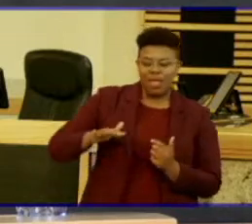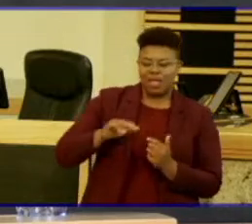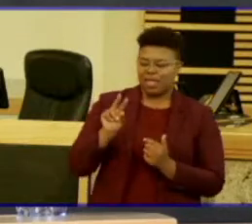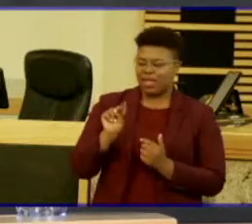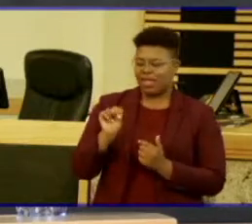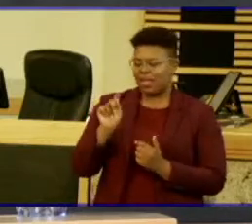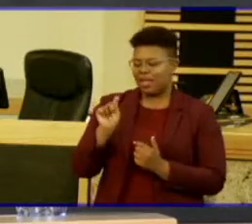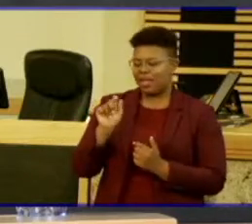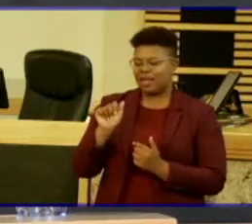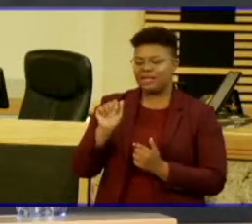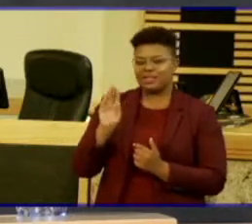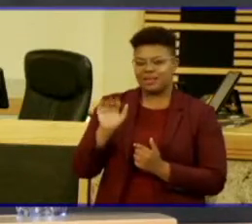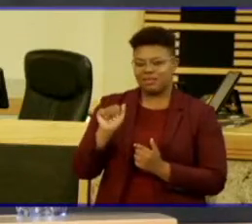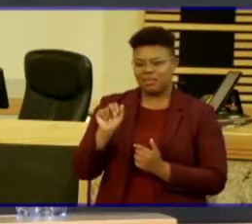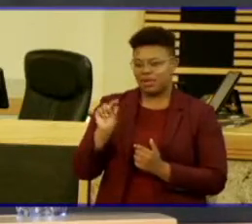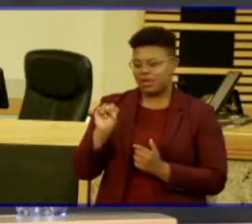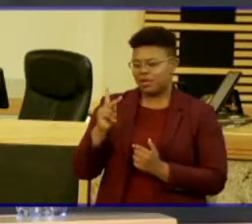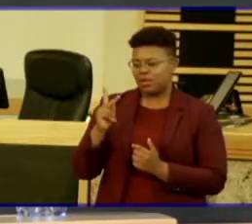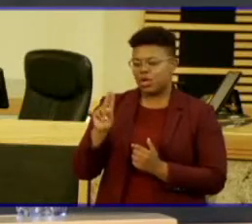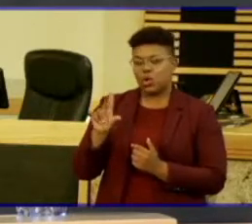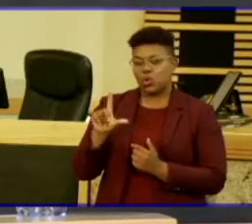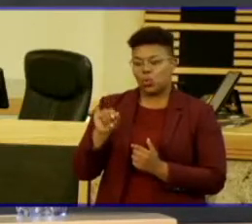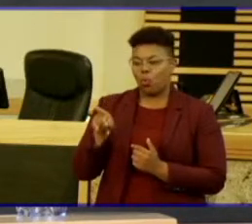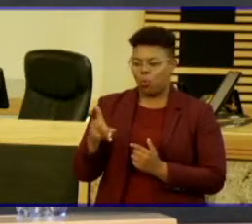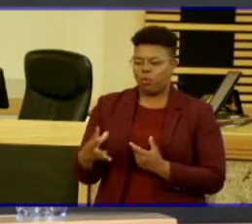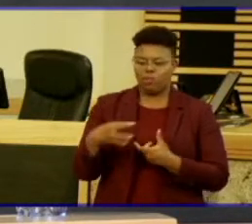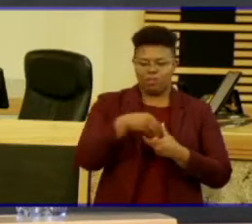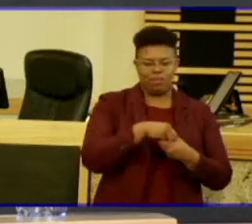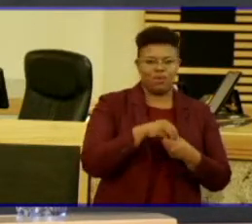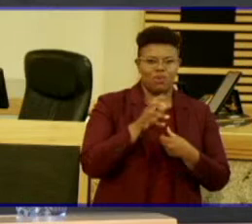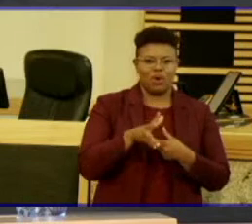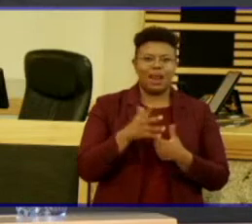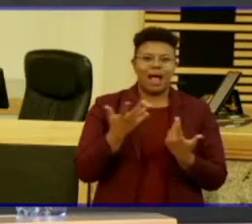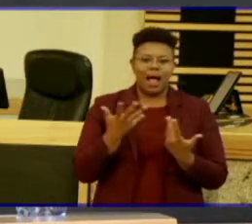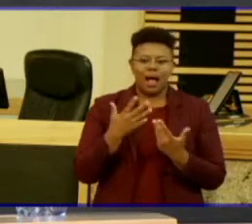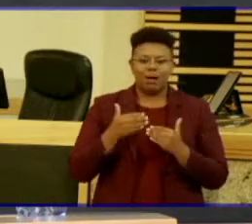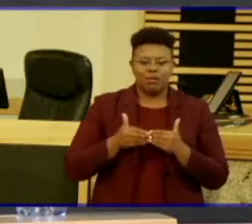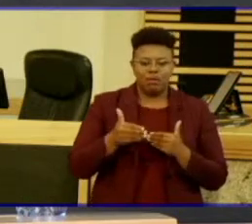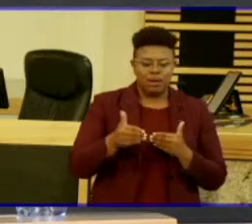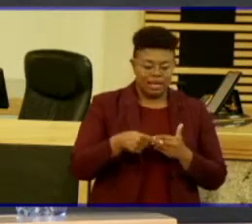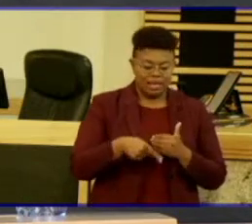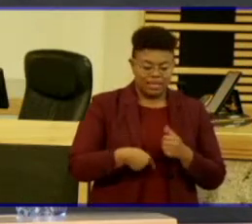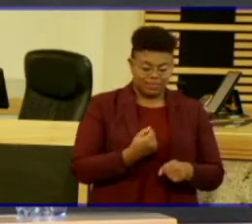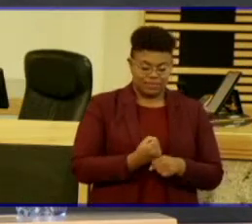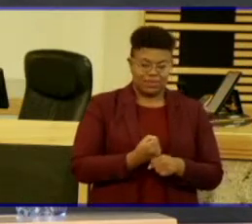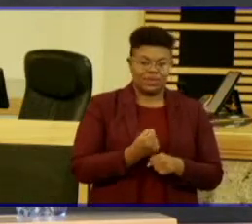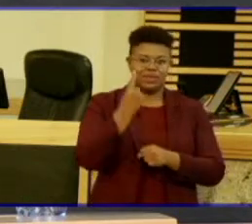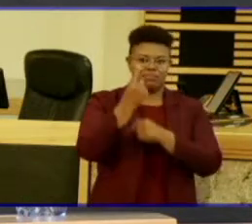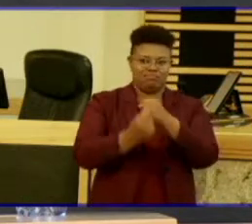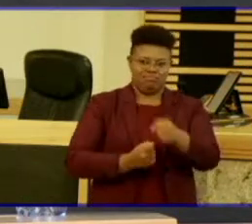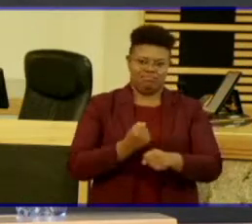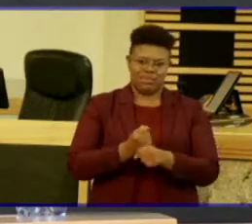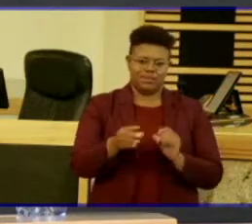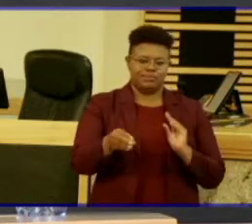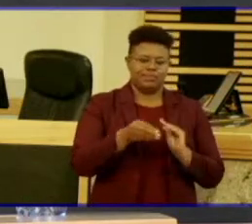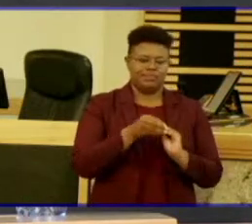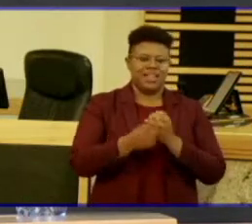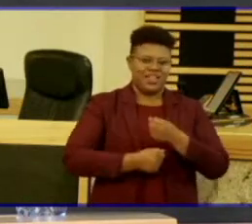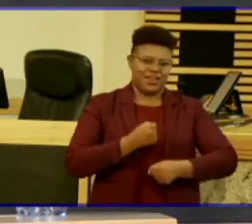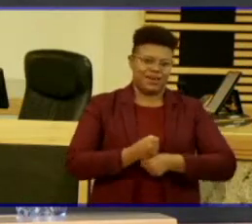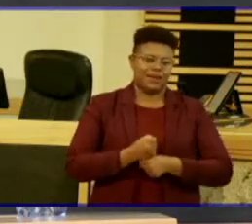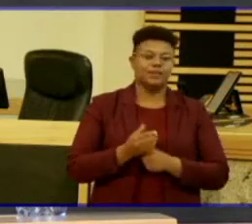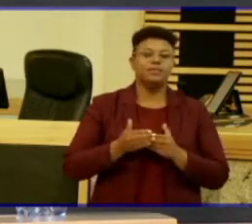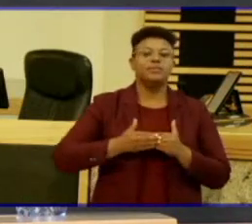municipality will be included in our small town revitalization work in the 2021-22 financial year. Moving forward,